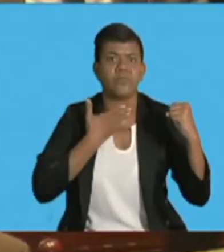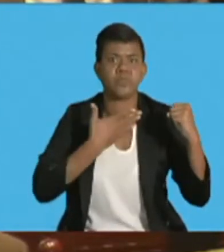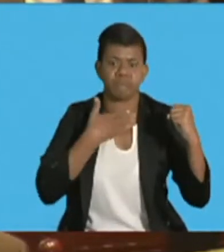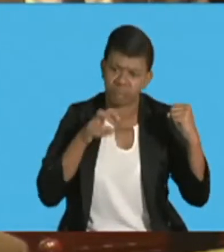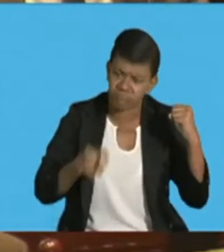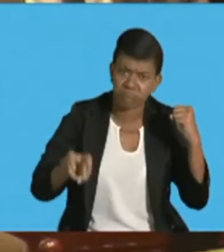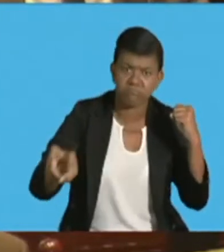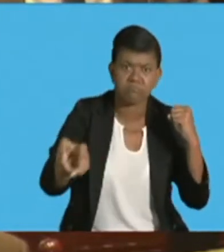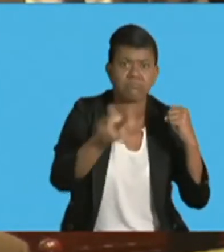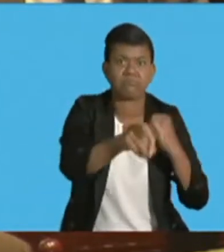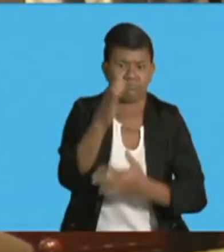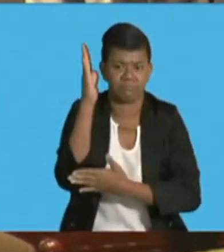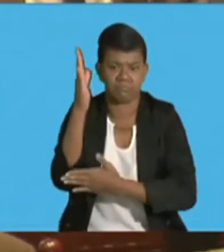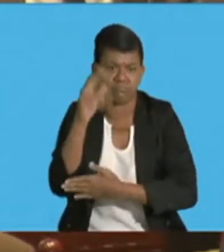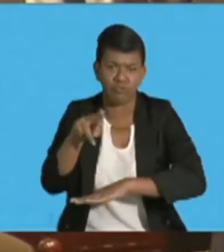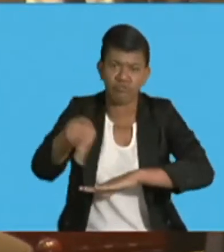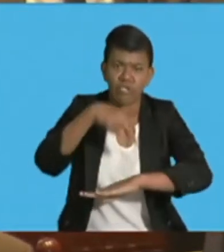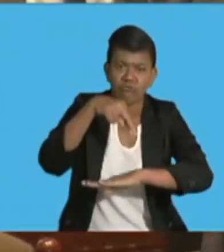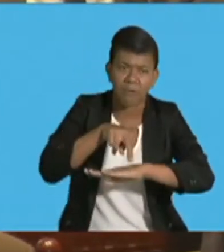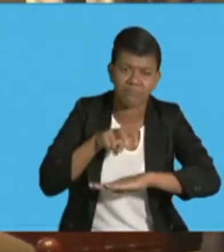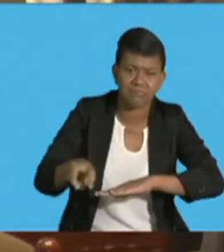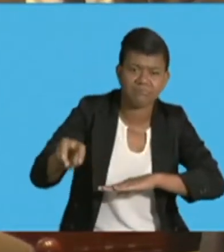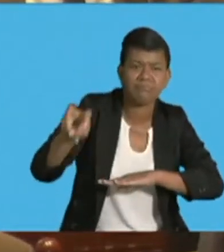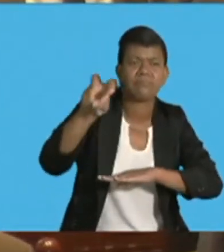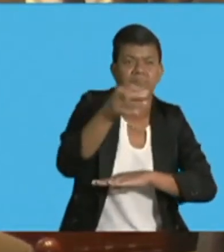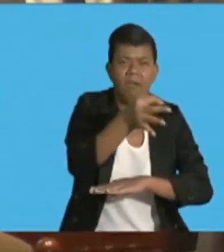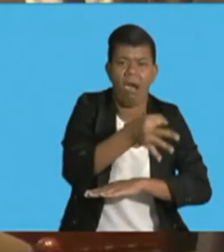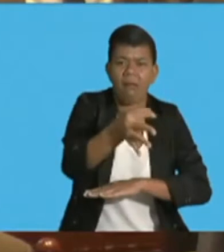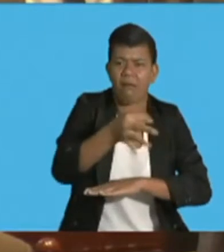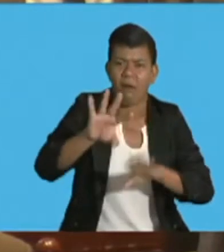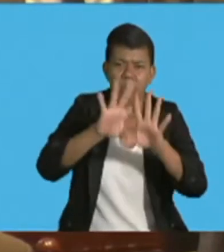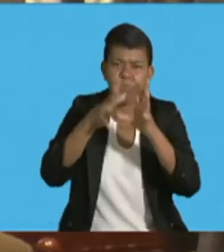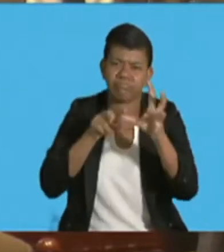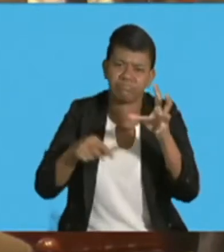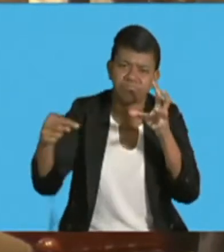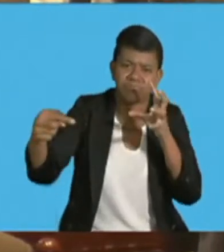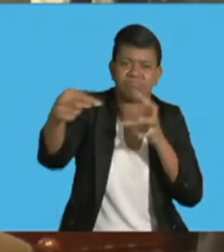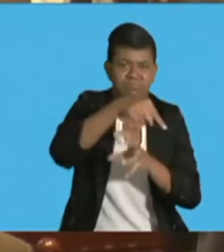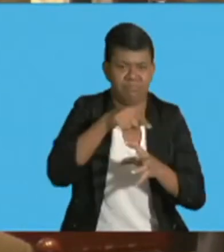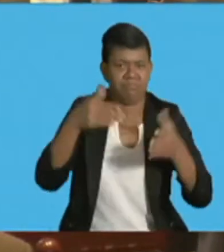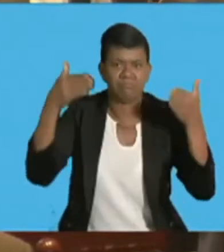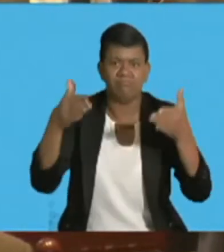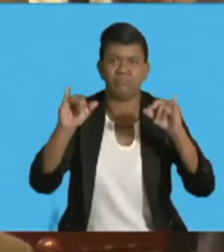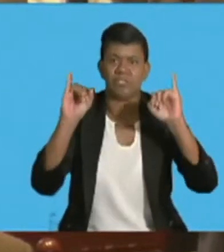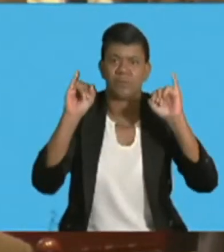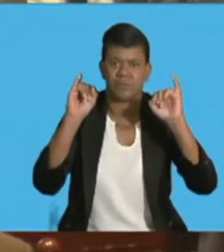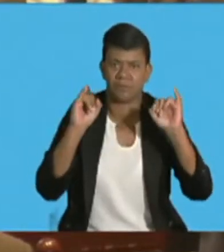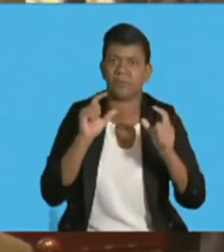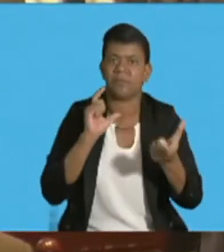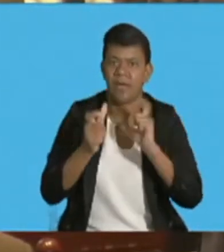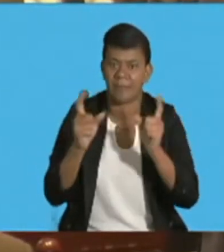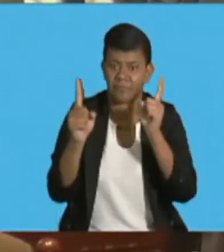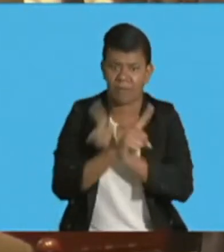other states that are facing the brunt of climate change. Never before, Mr. Speaker, sir, our leadership